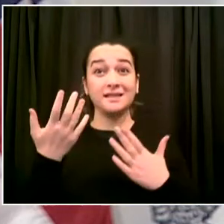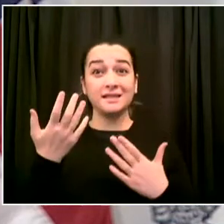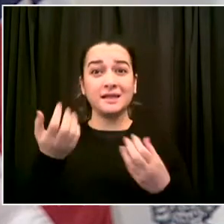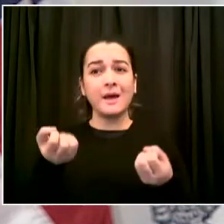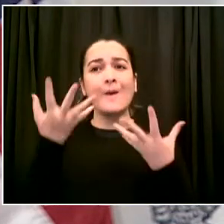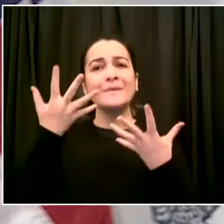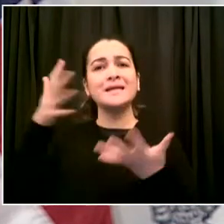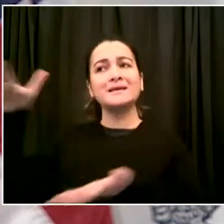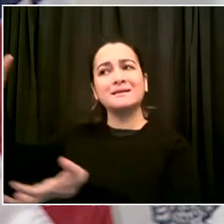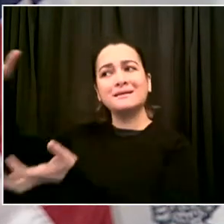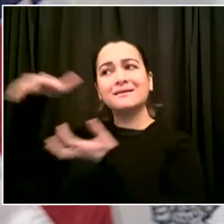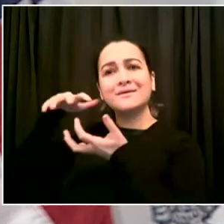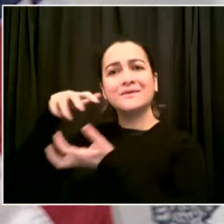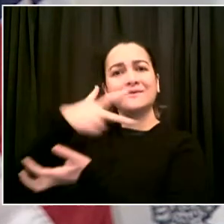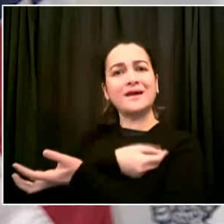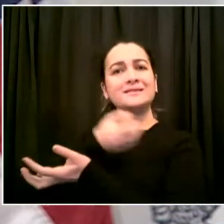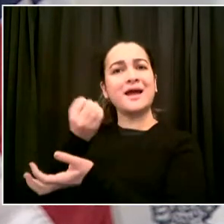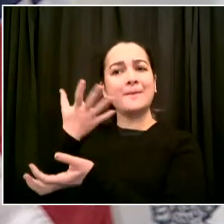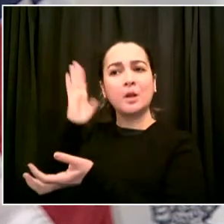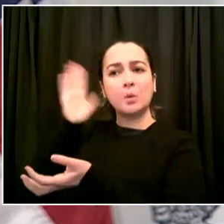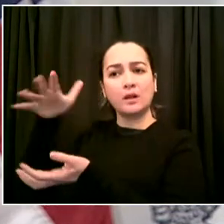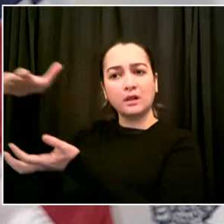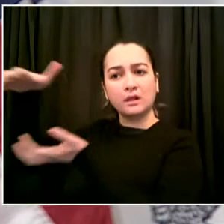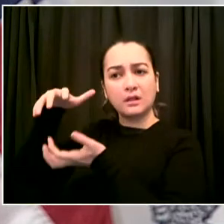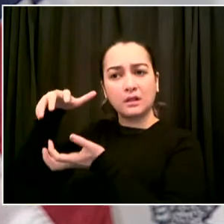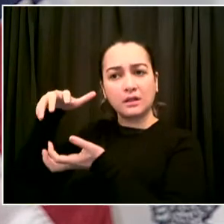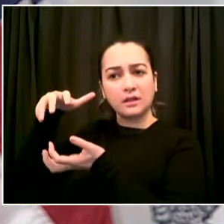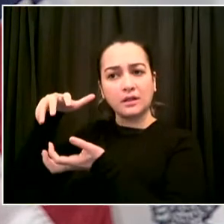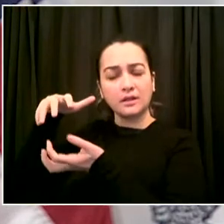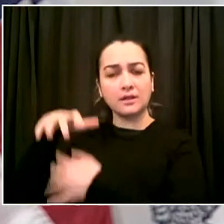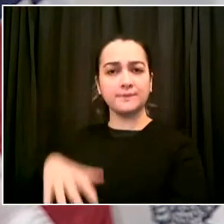really appreciate, but they're still way off what we need.